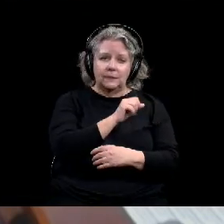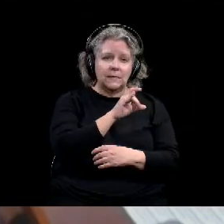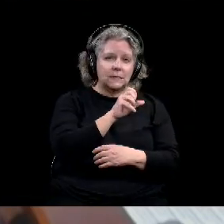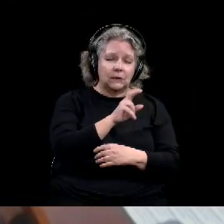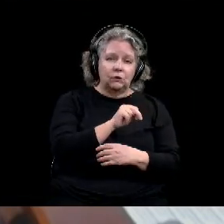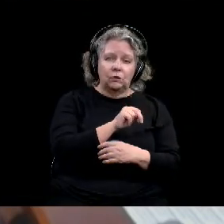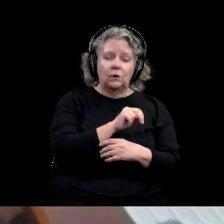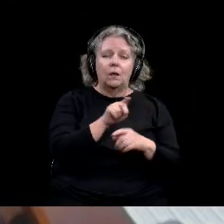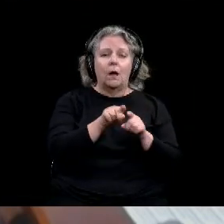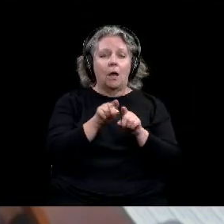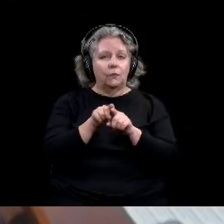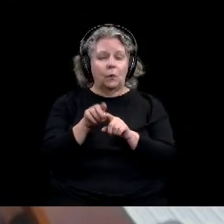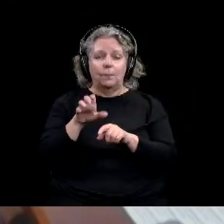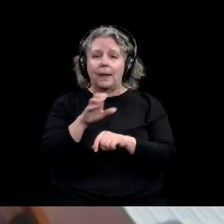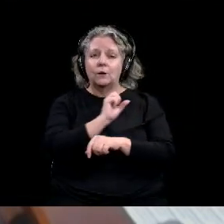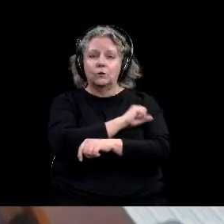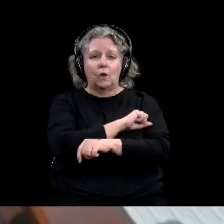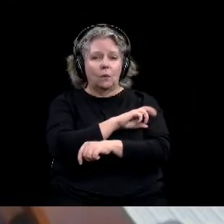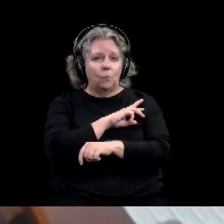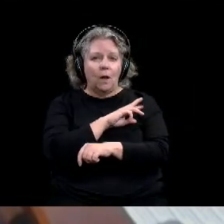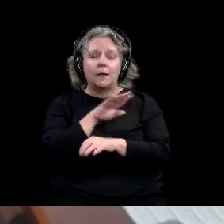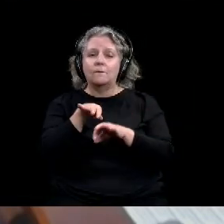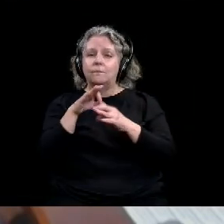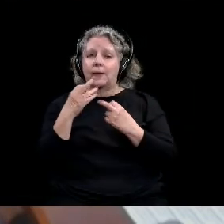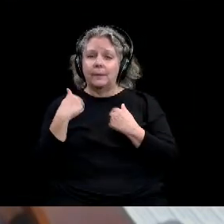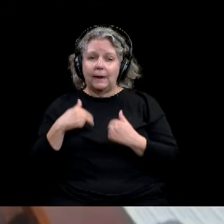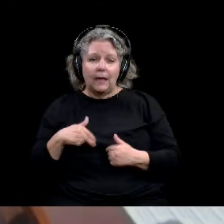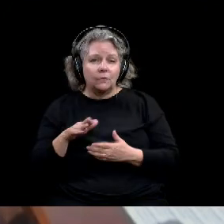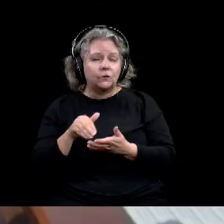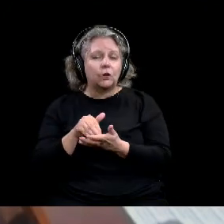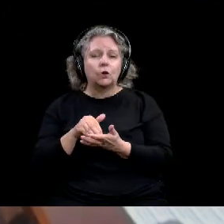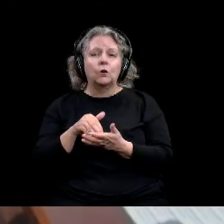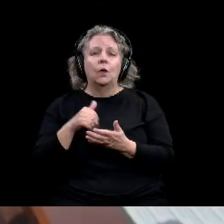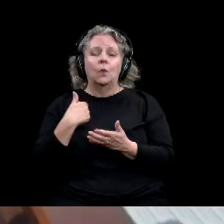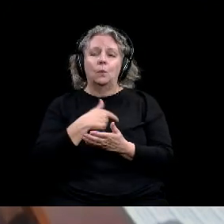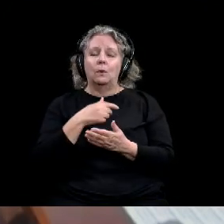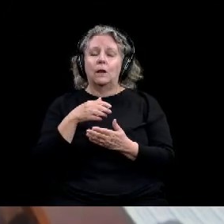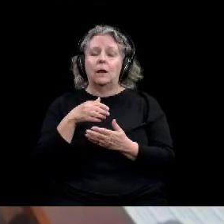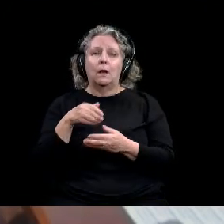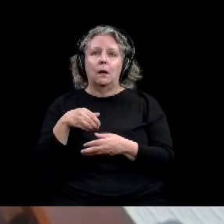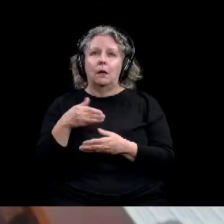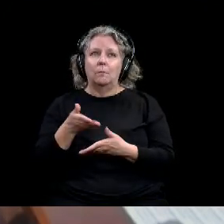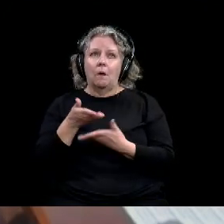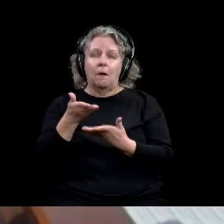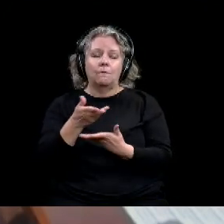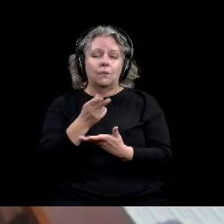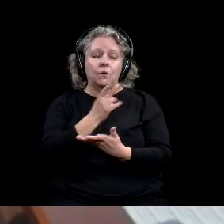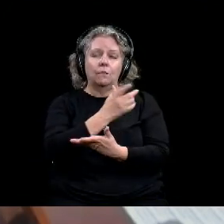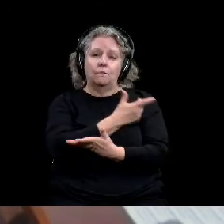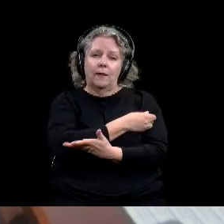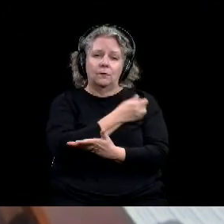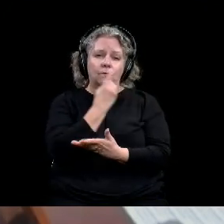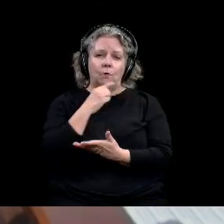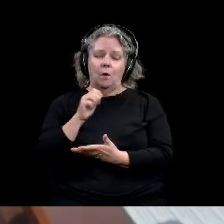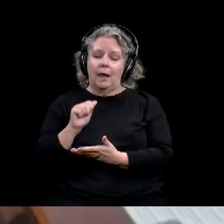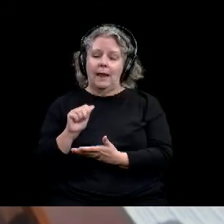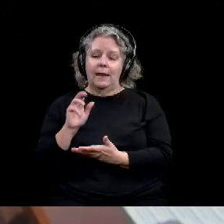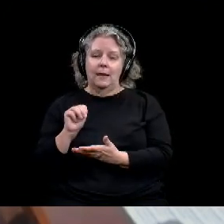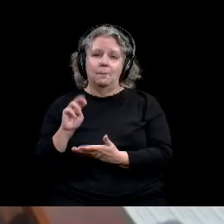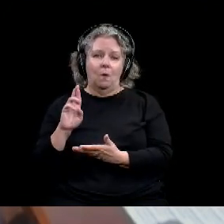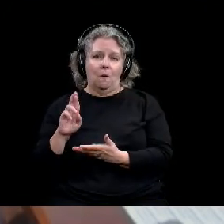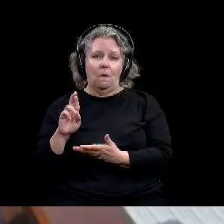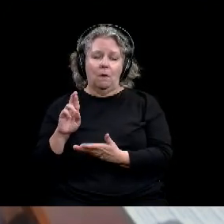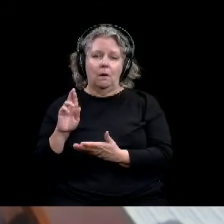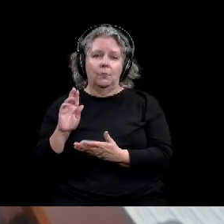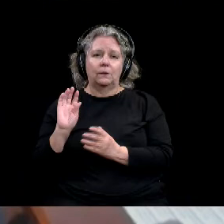We offered vaccinations to AMR, our fire and police, and